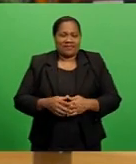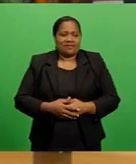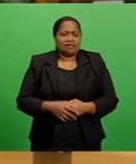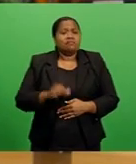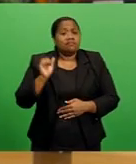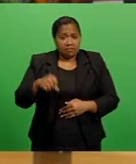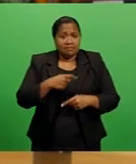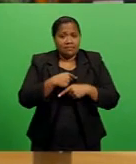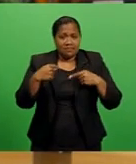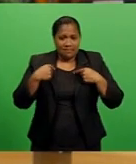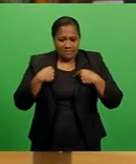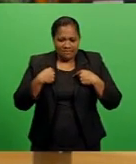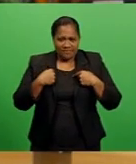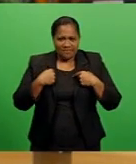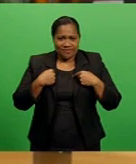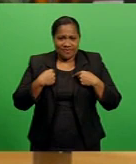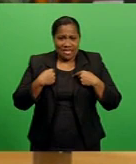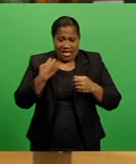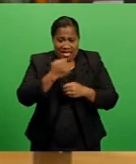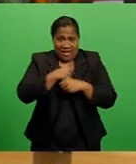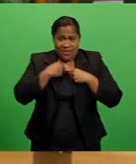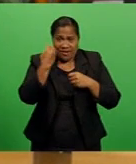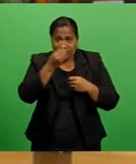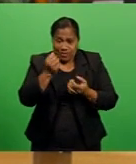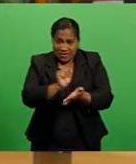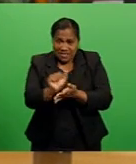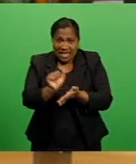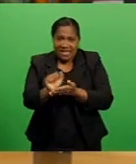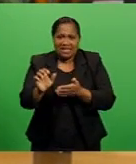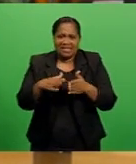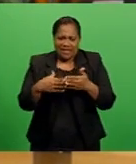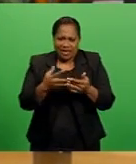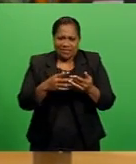reducing prices in some of our meals, we don't compromise quality.